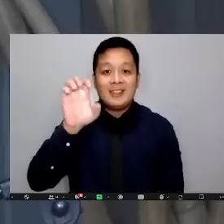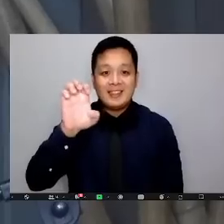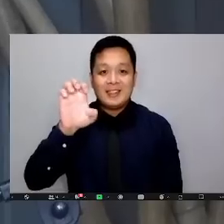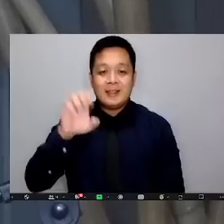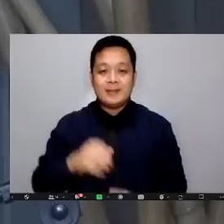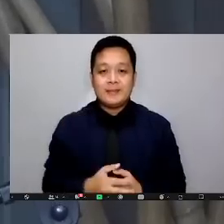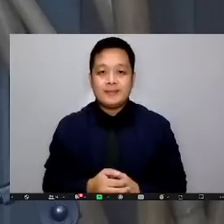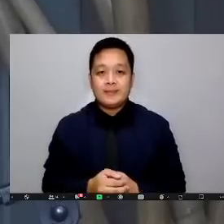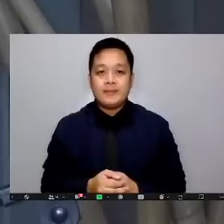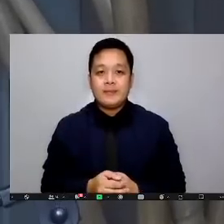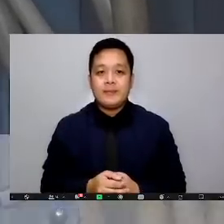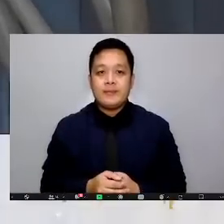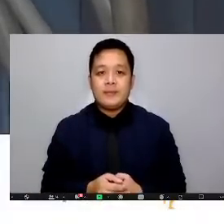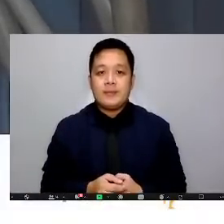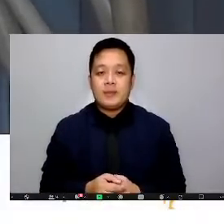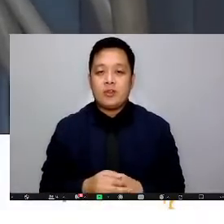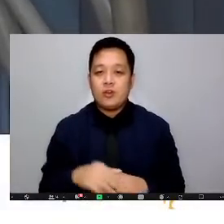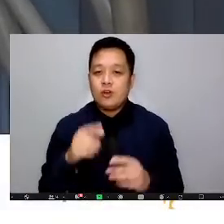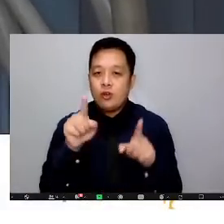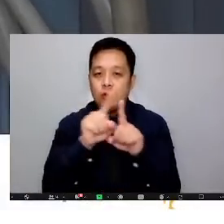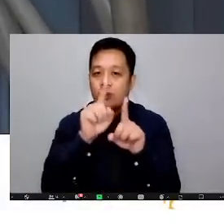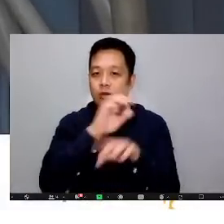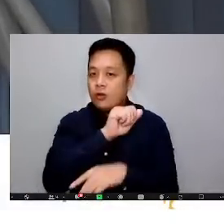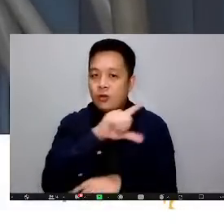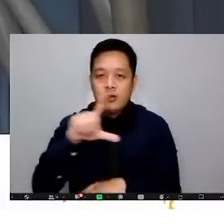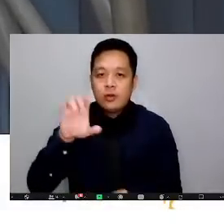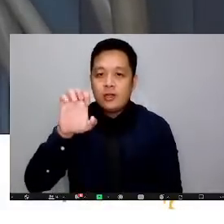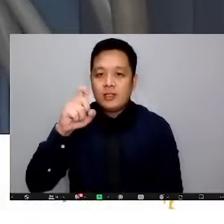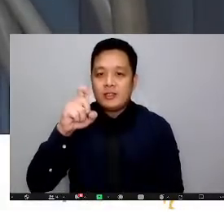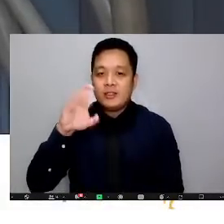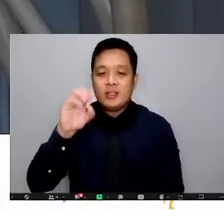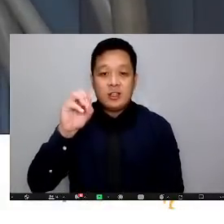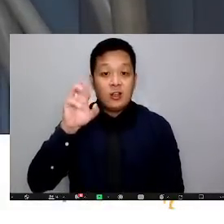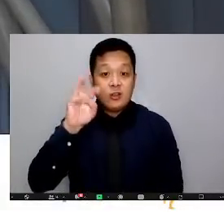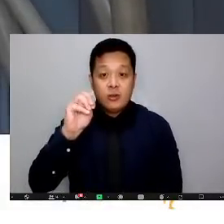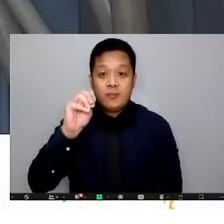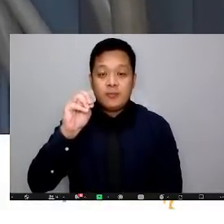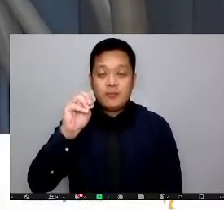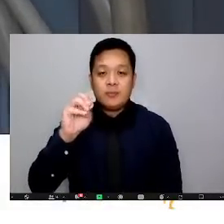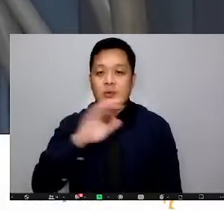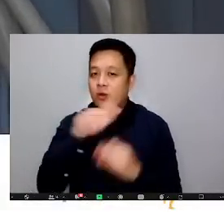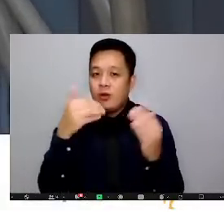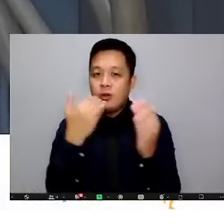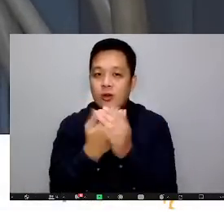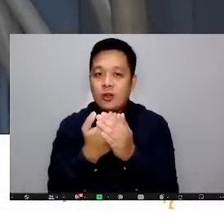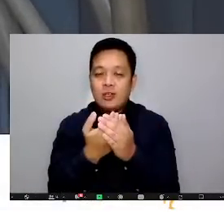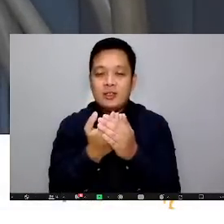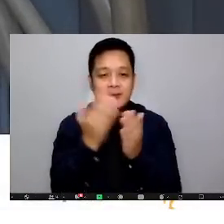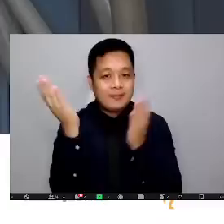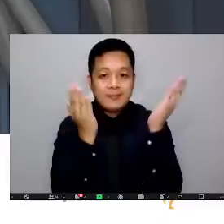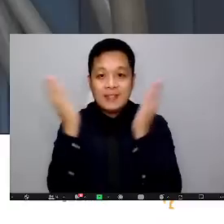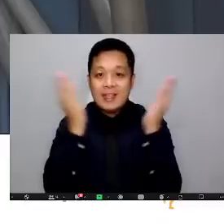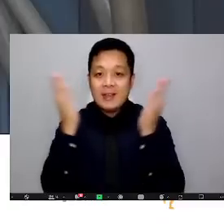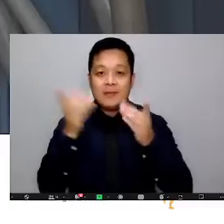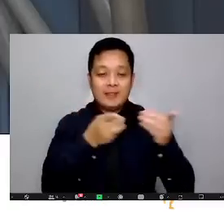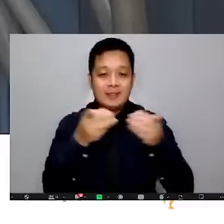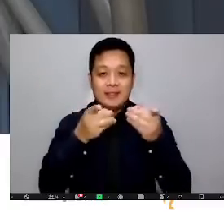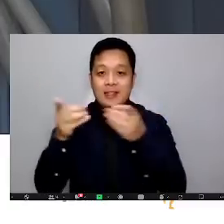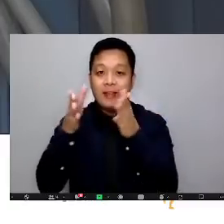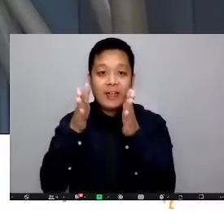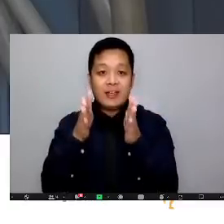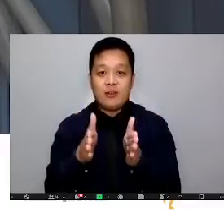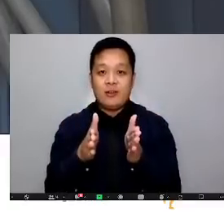curriculum and instruction officials, our bureau and service directors, the DepEd